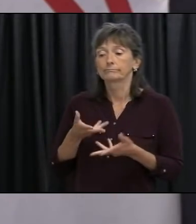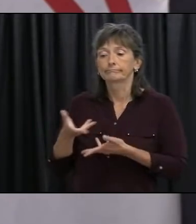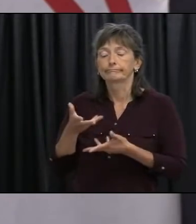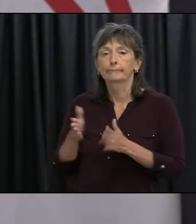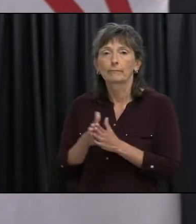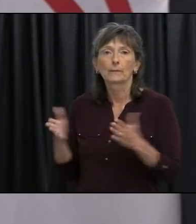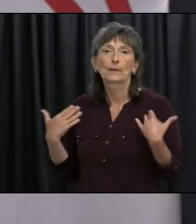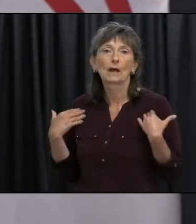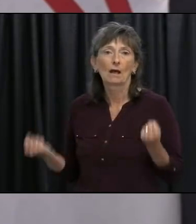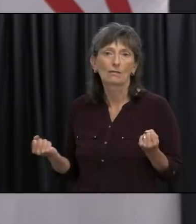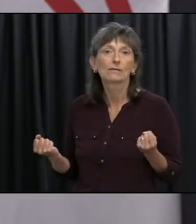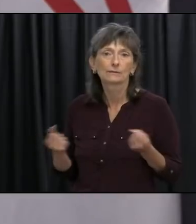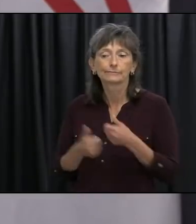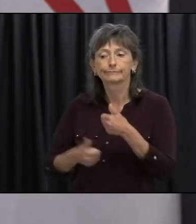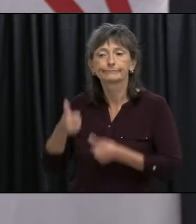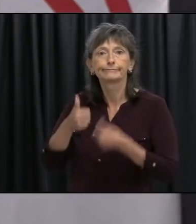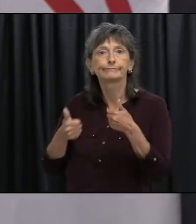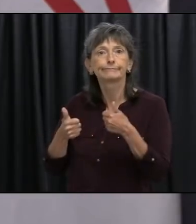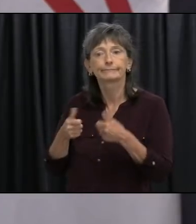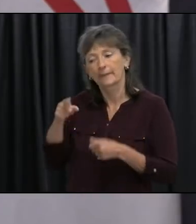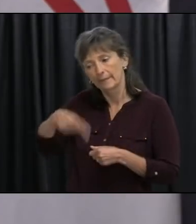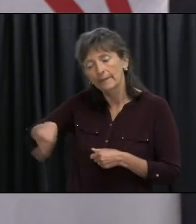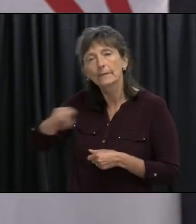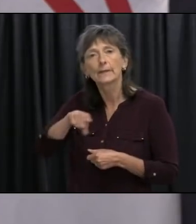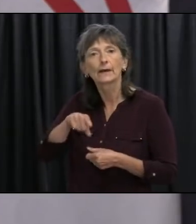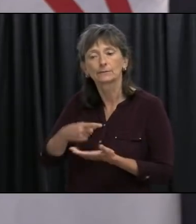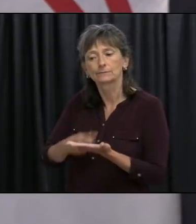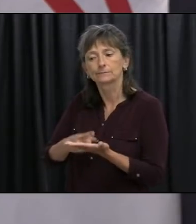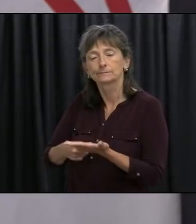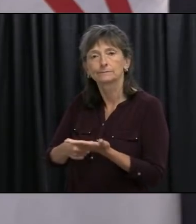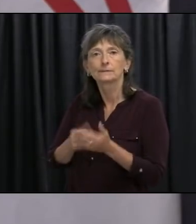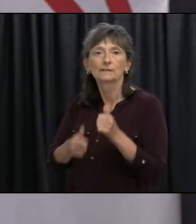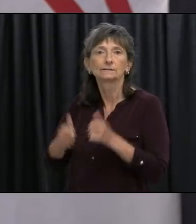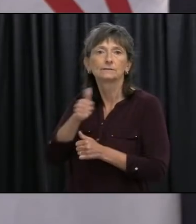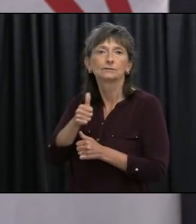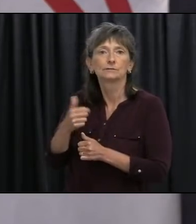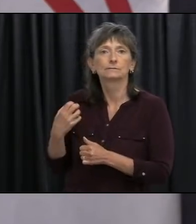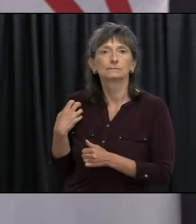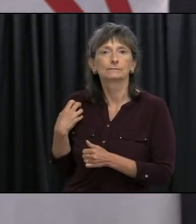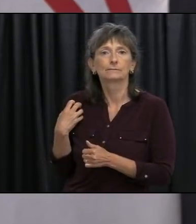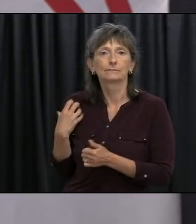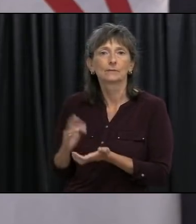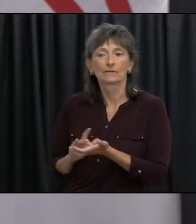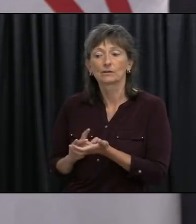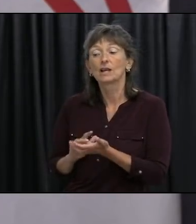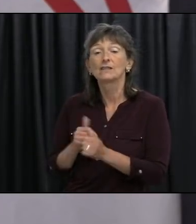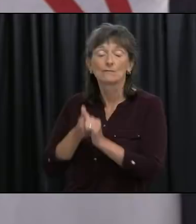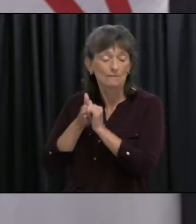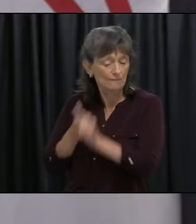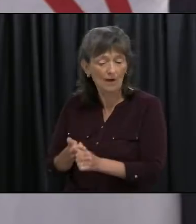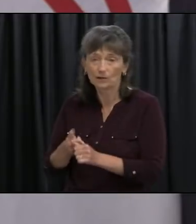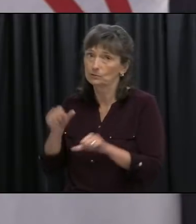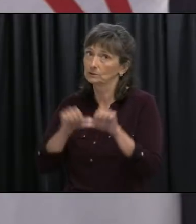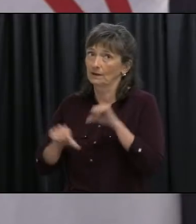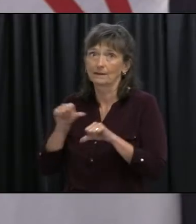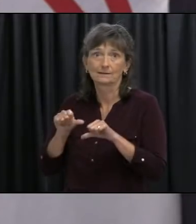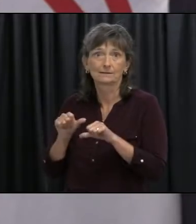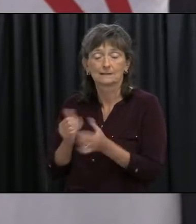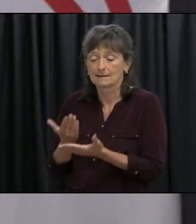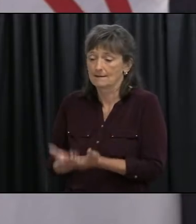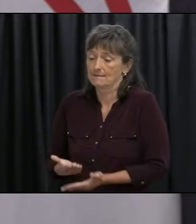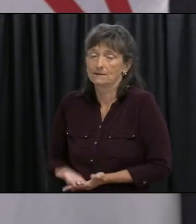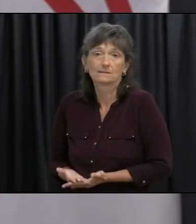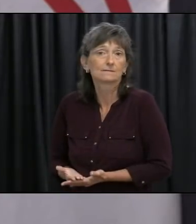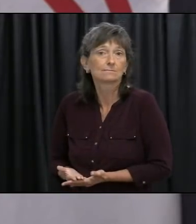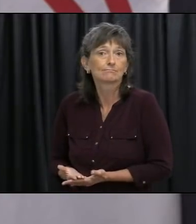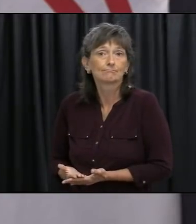public health officials and the experts that we have, and of course our Chief Medical Officer. This is the science and the evidence base that all of us has made a